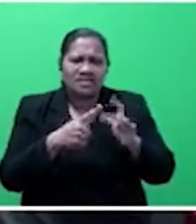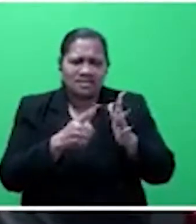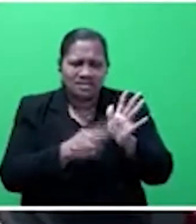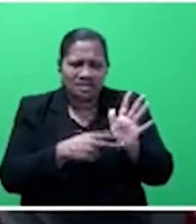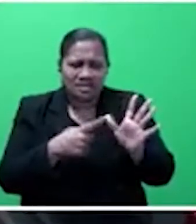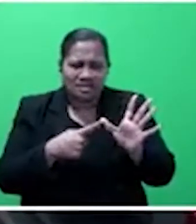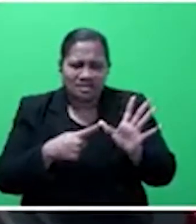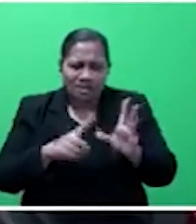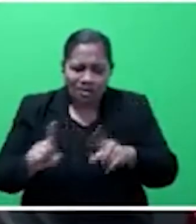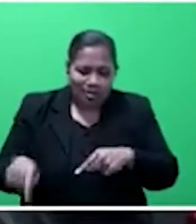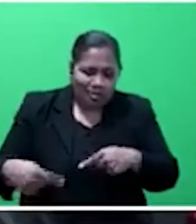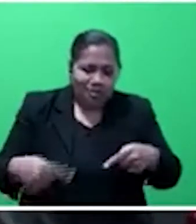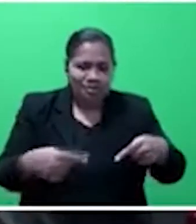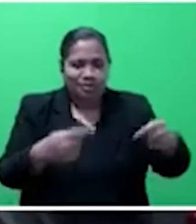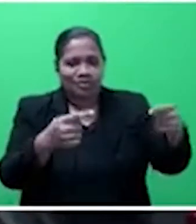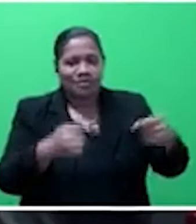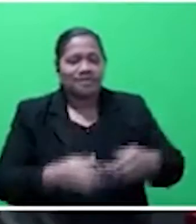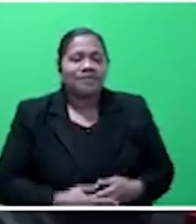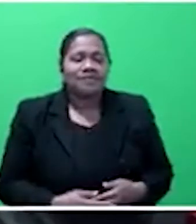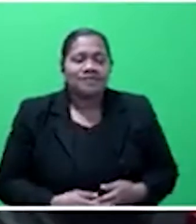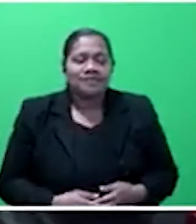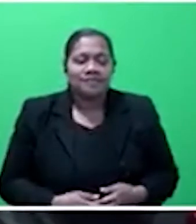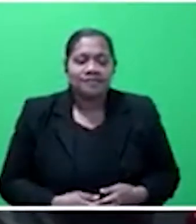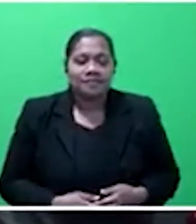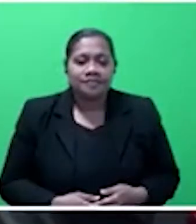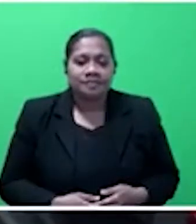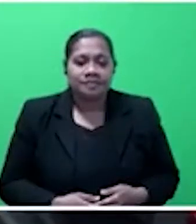focus. Mr. Speaker said this